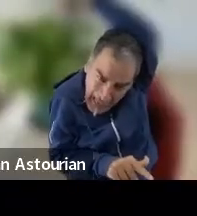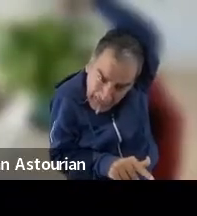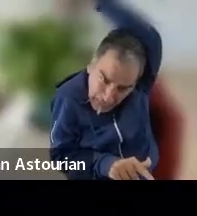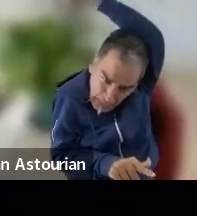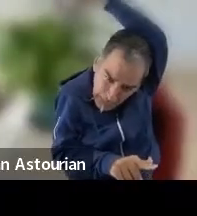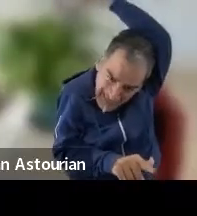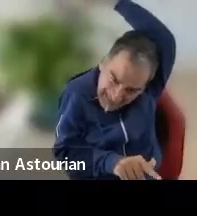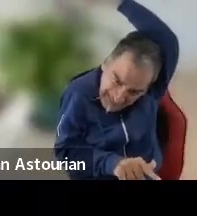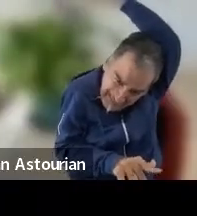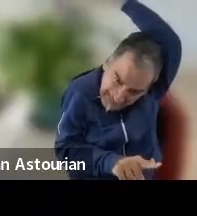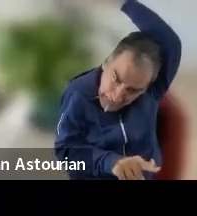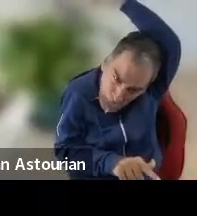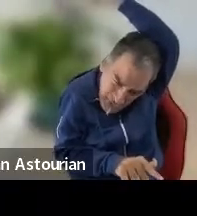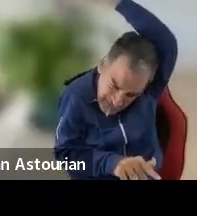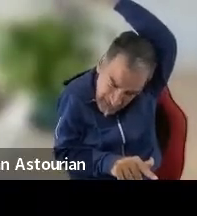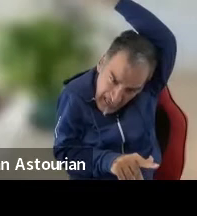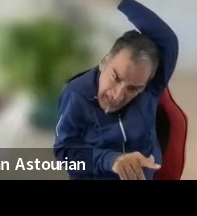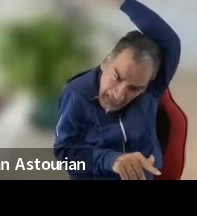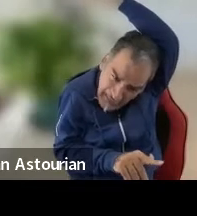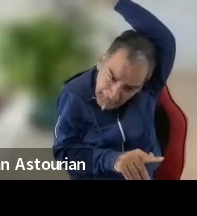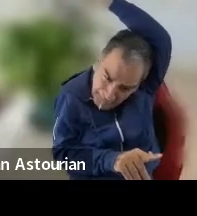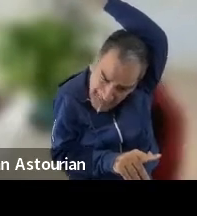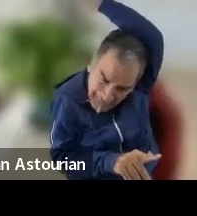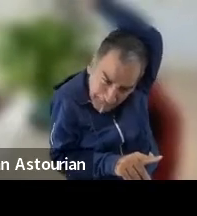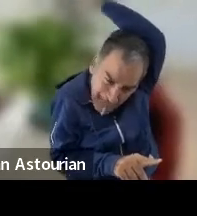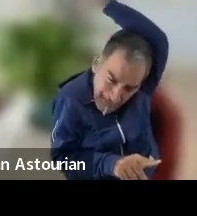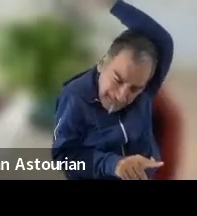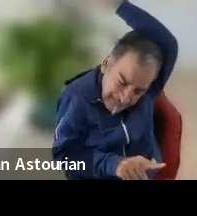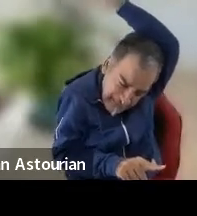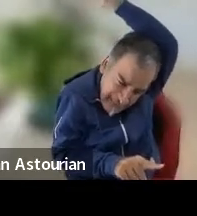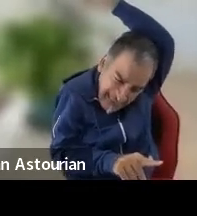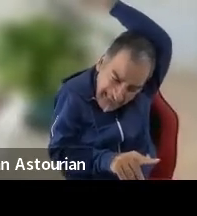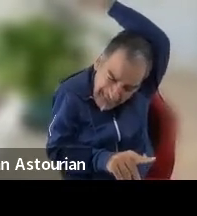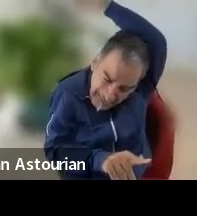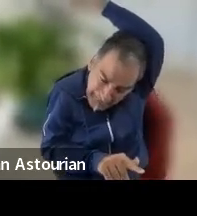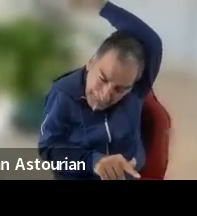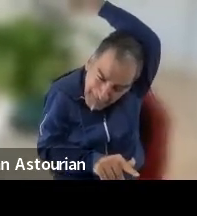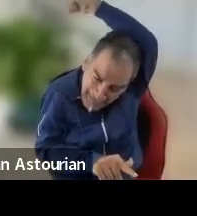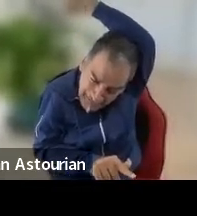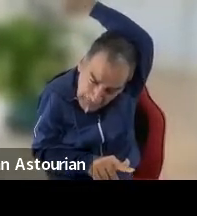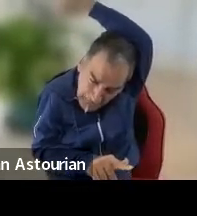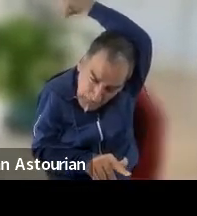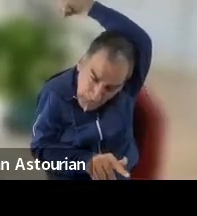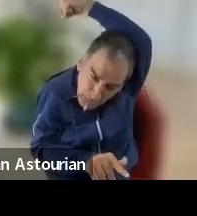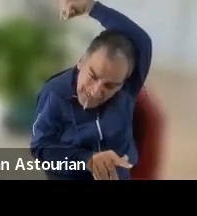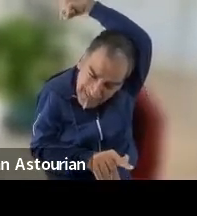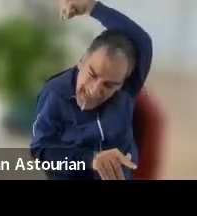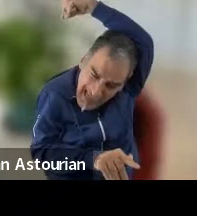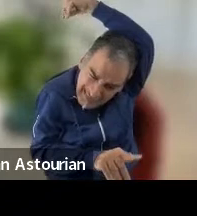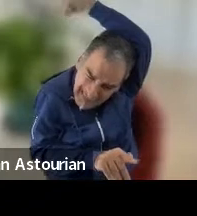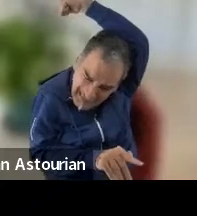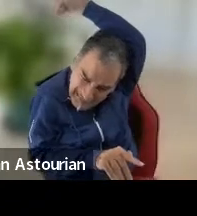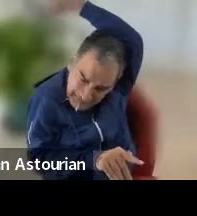the land we are sitting on and pay my respect with